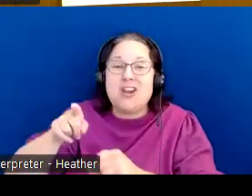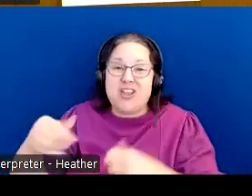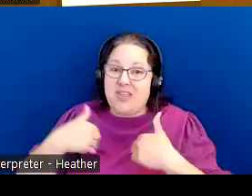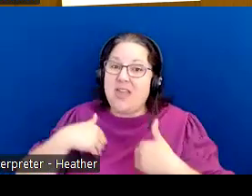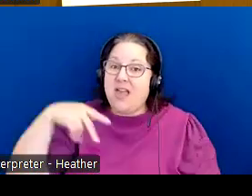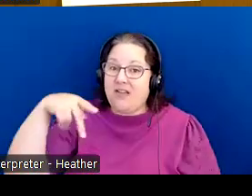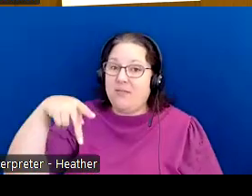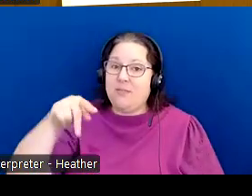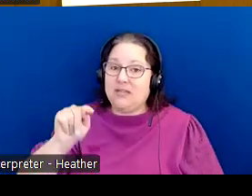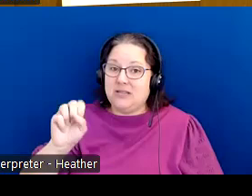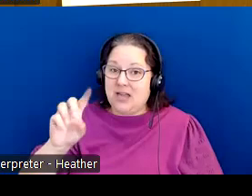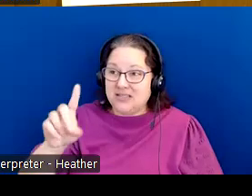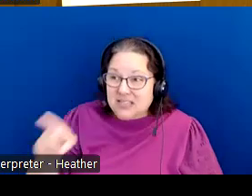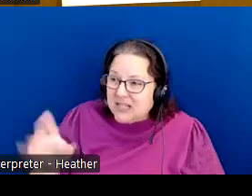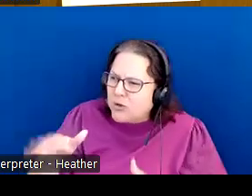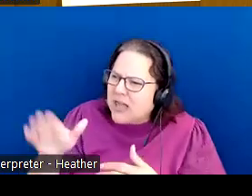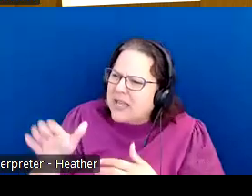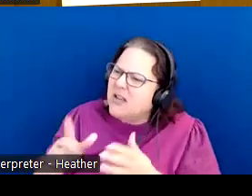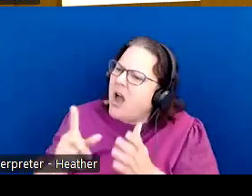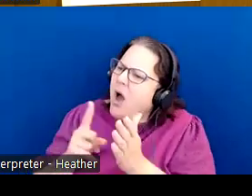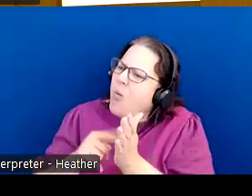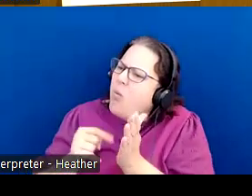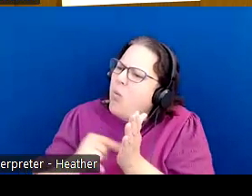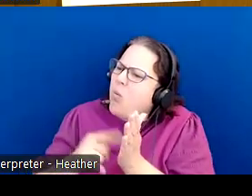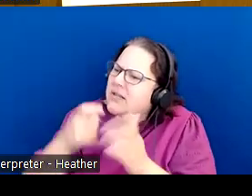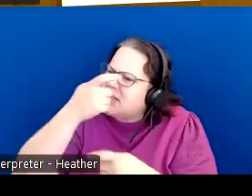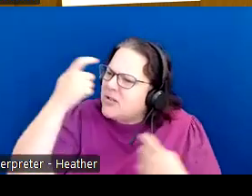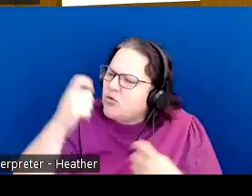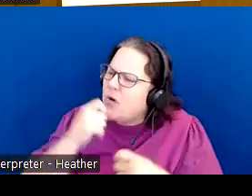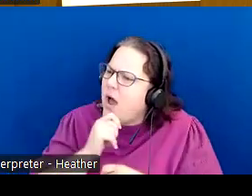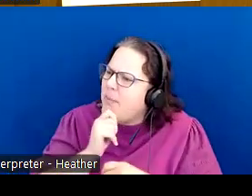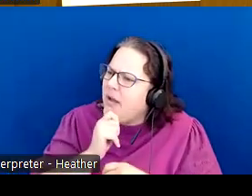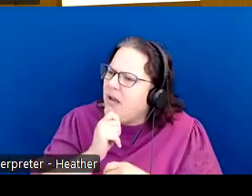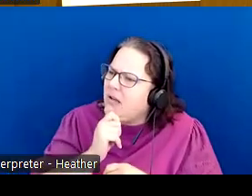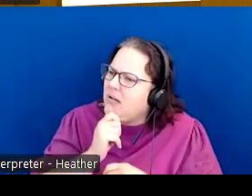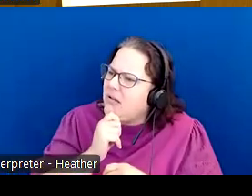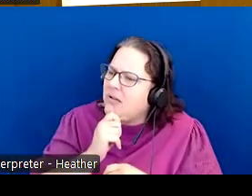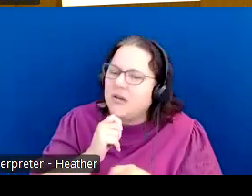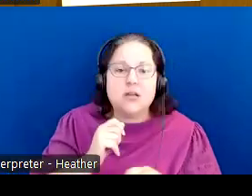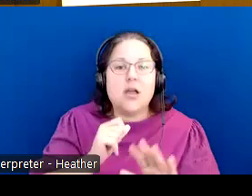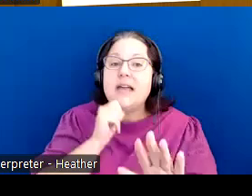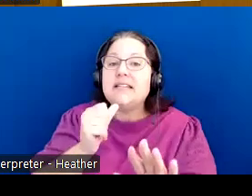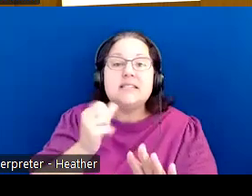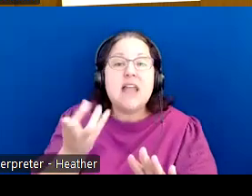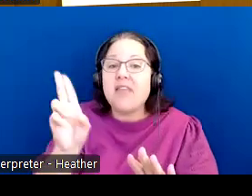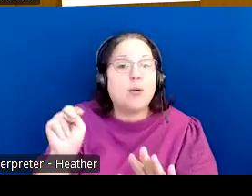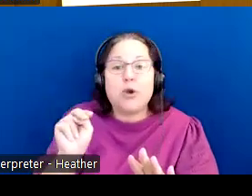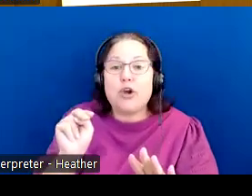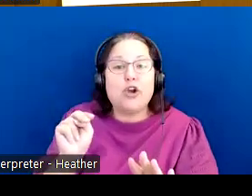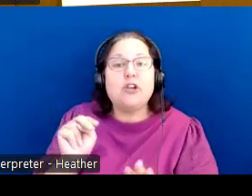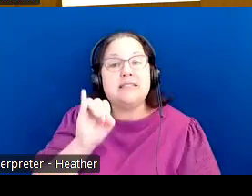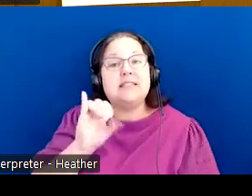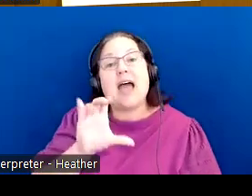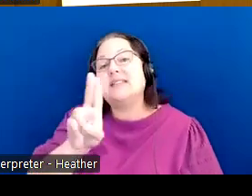PTSD symptoms, and you ask them, what is the trauma? And it's not the initial burn injury, it's the